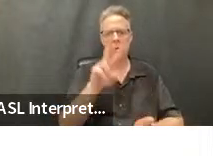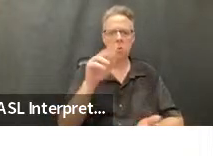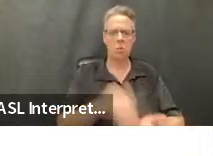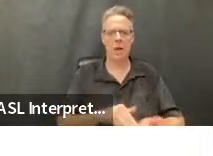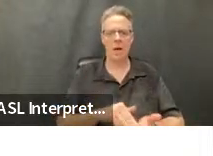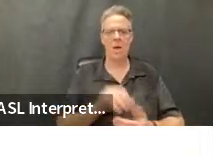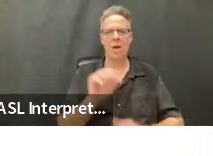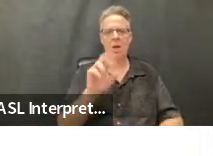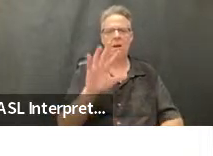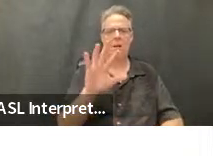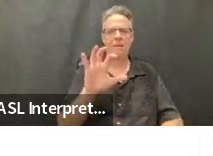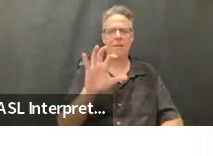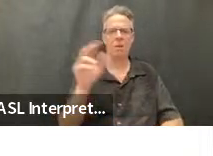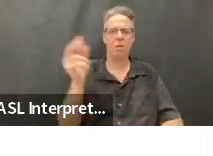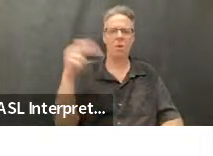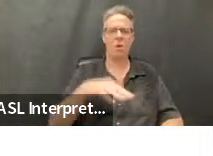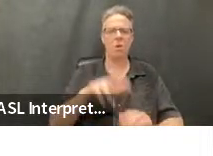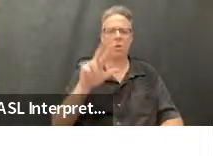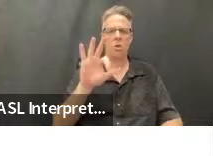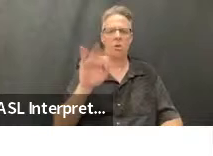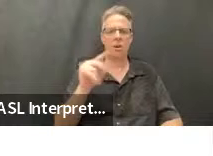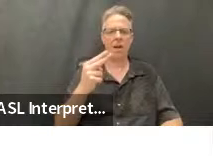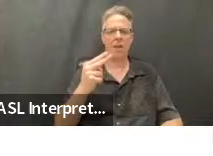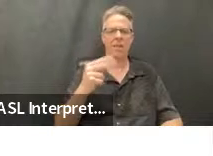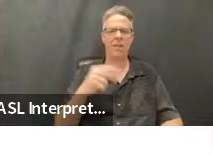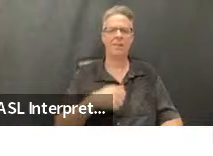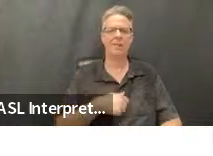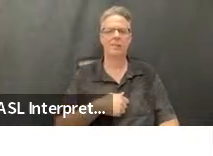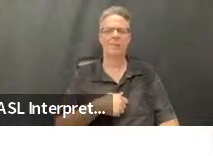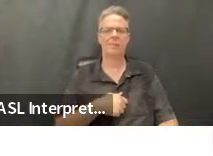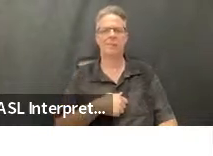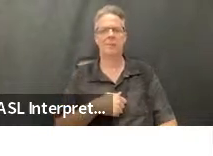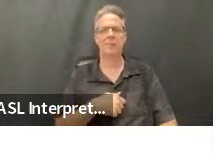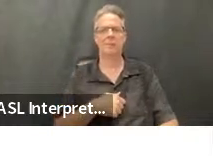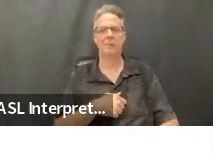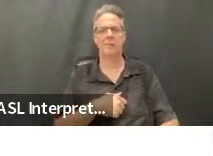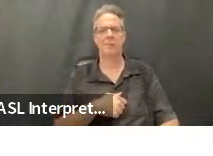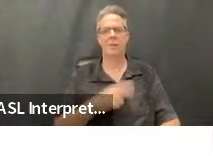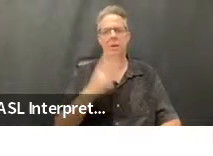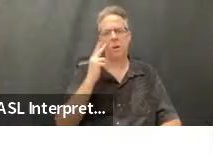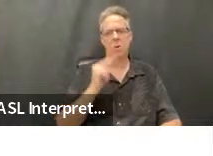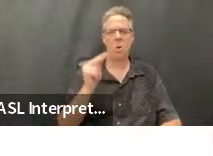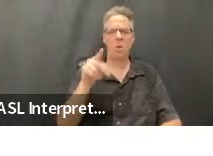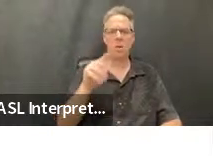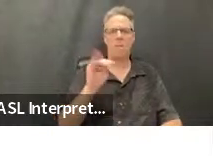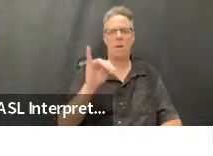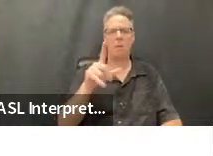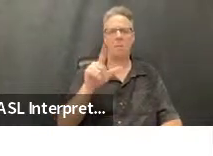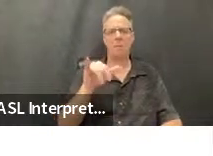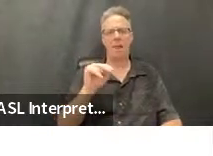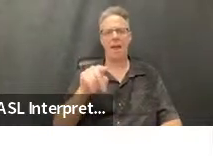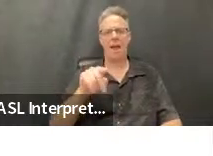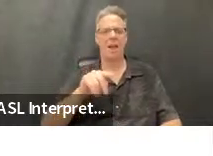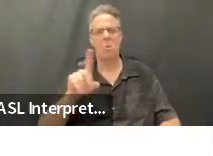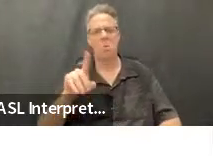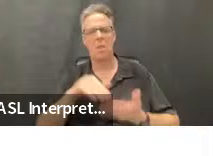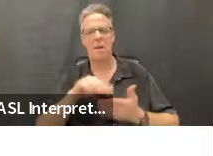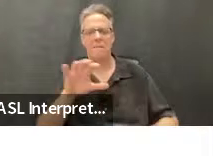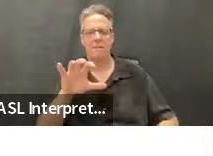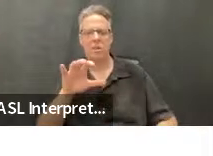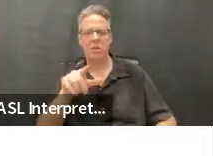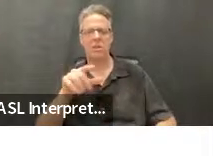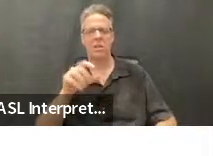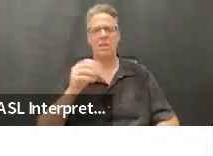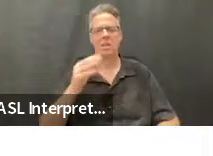SR 539th, kind of at the north end of the program area. You see kind of Mill Plain coming on about 1,500. You see